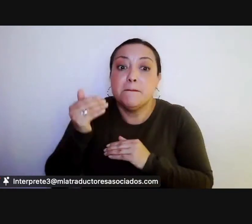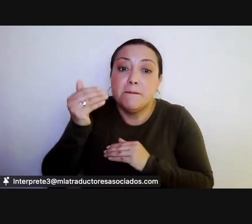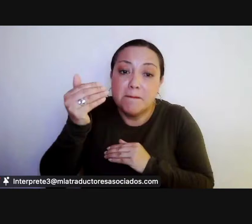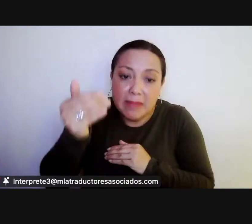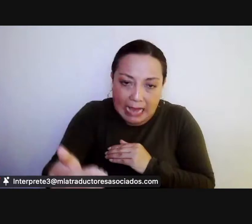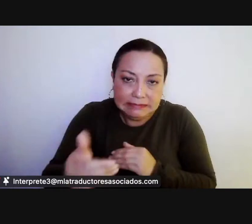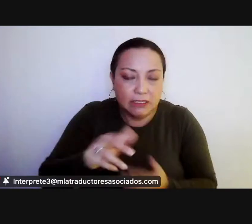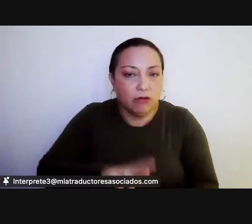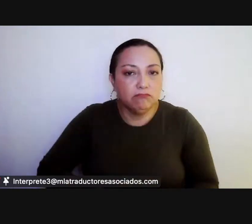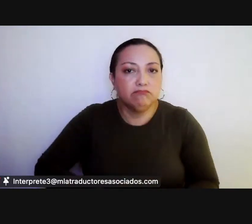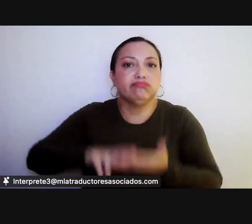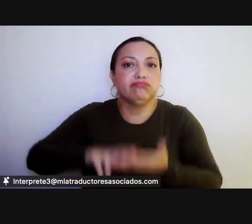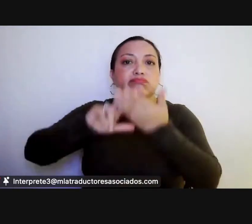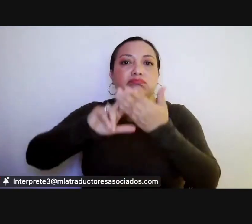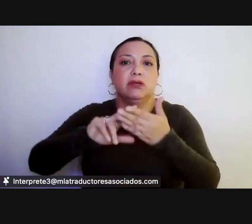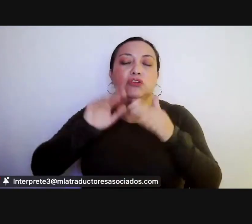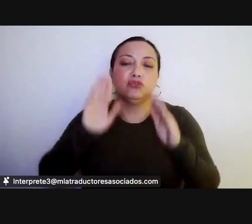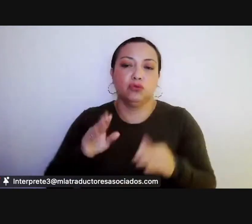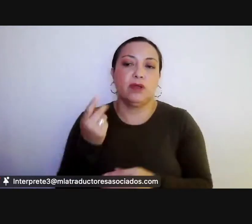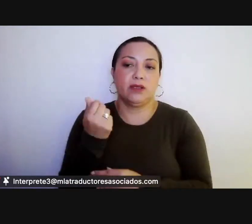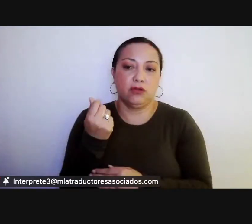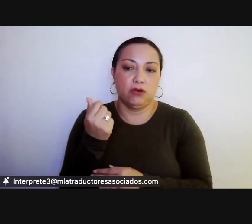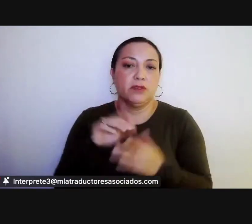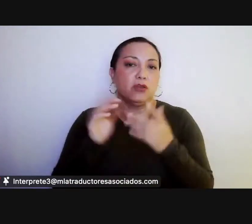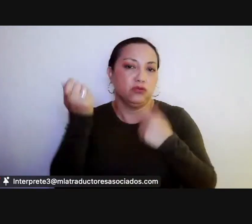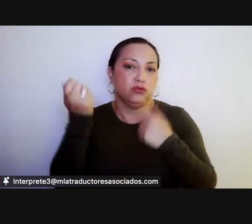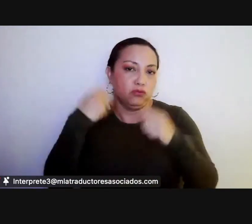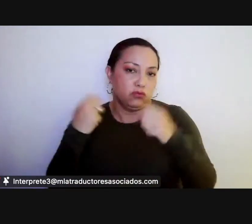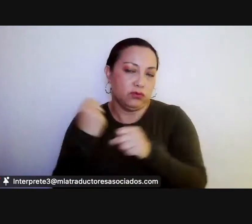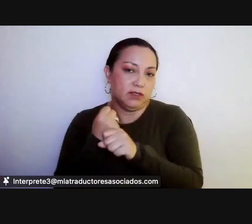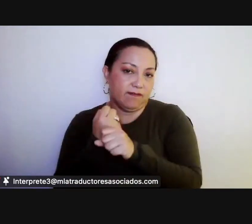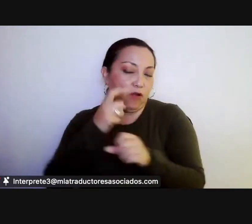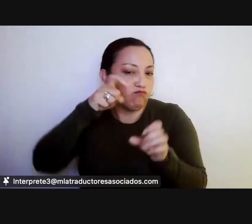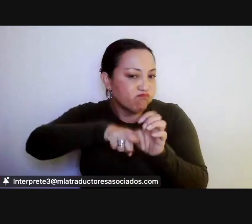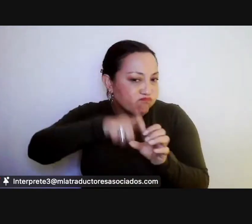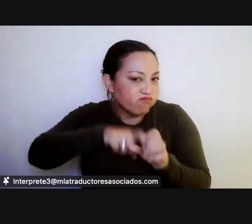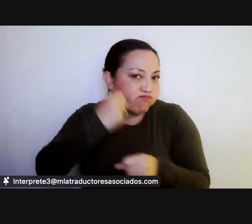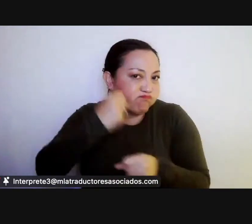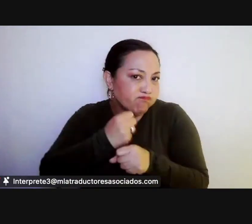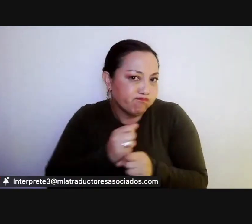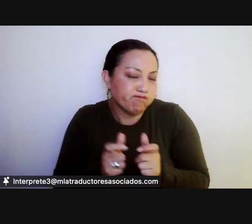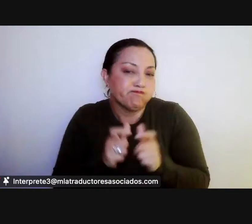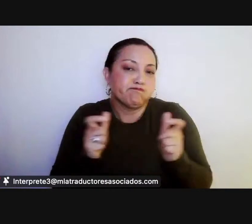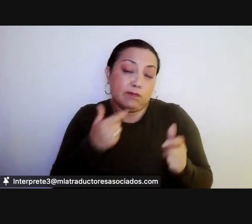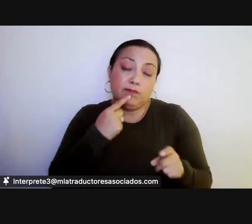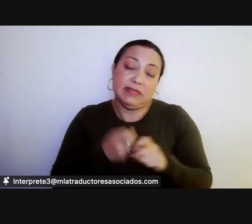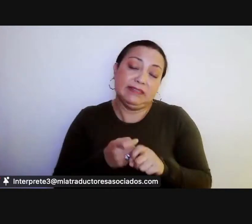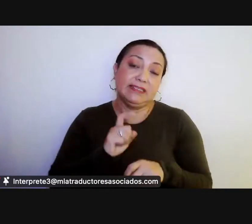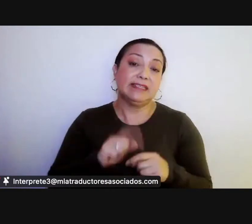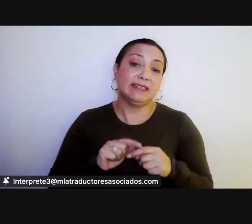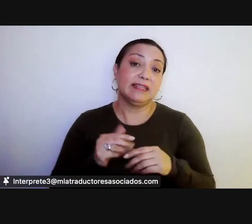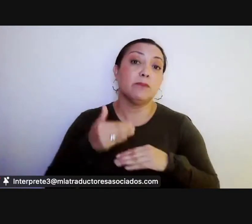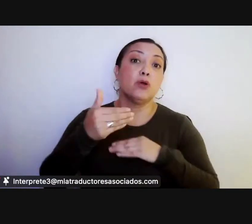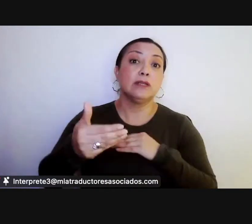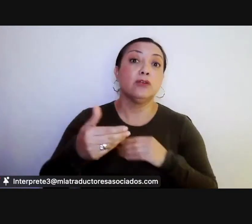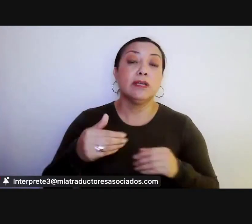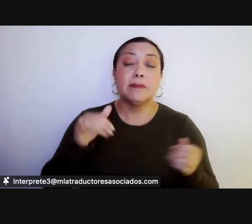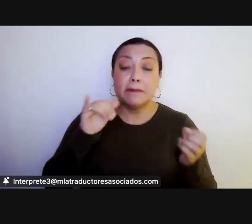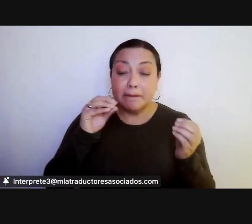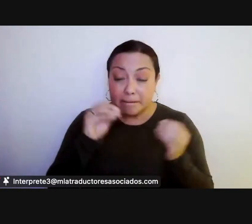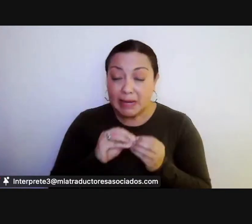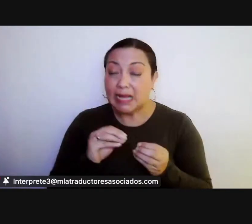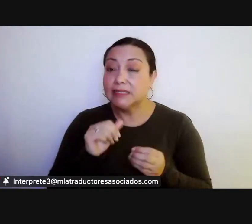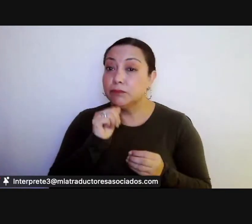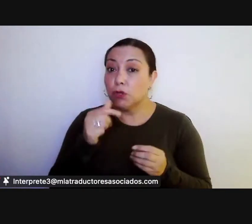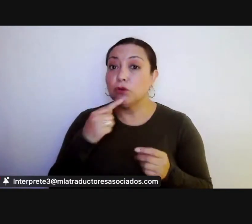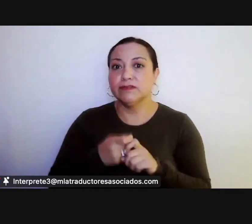much more years to recover the labor markets. And this is even worse